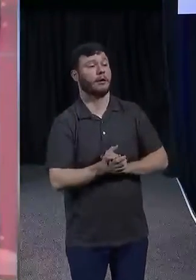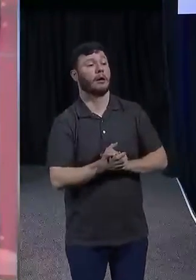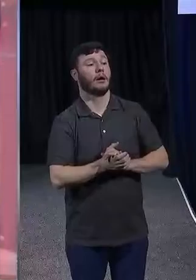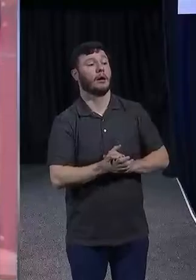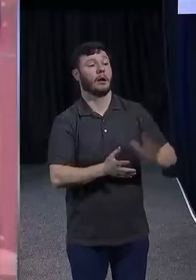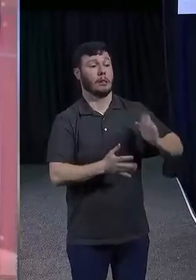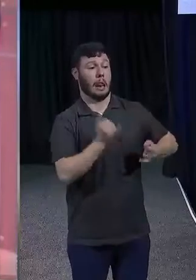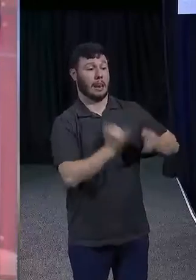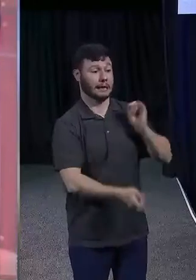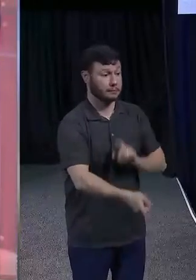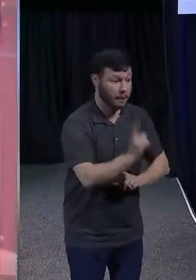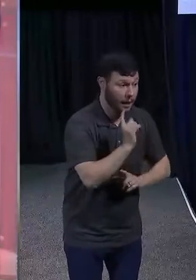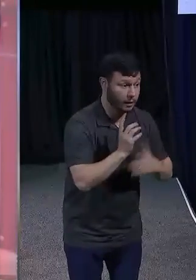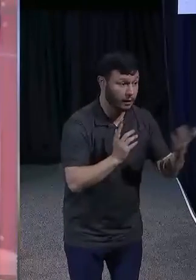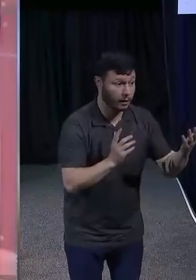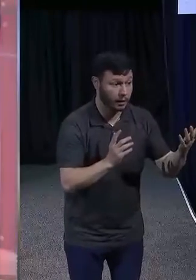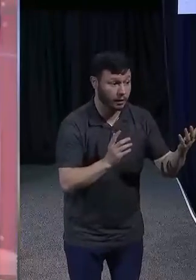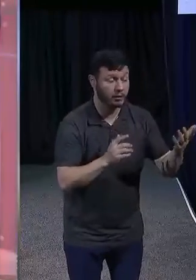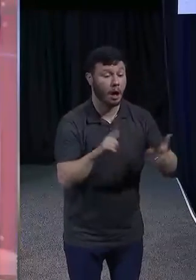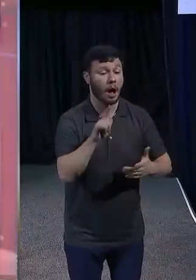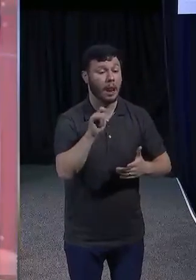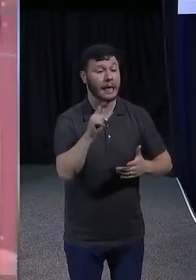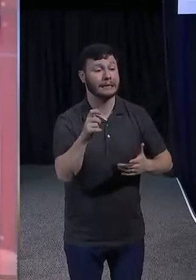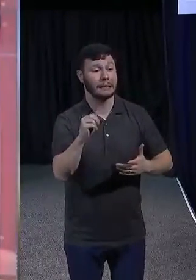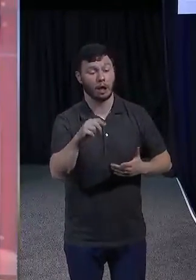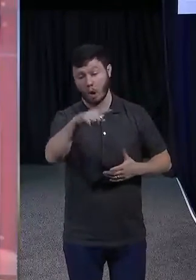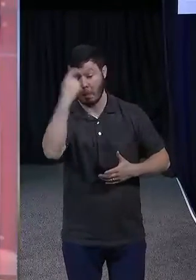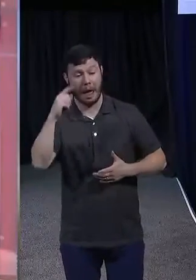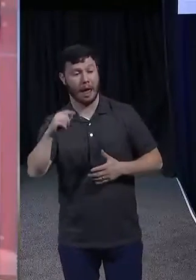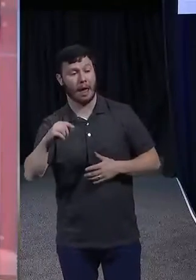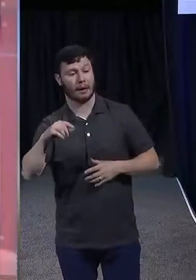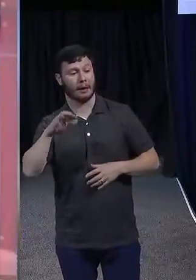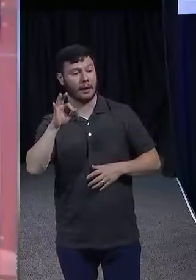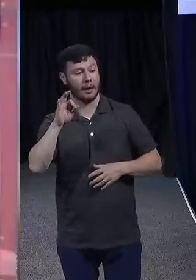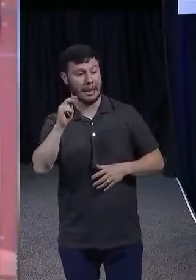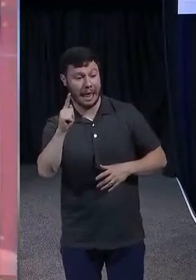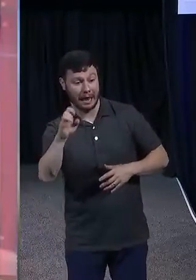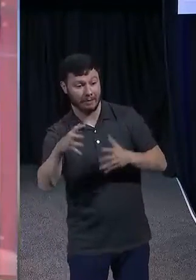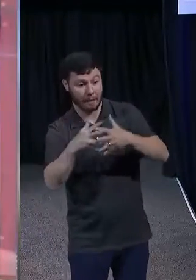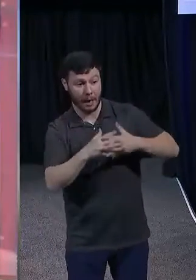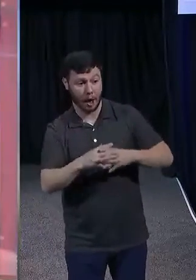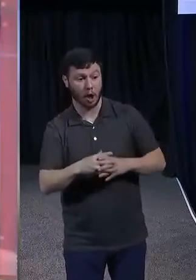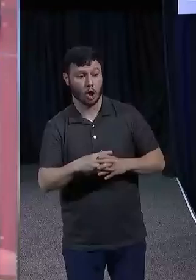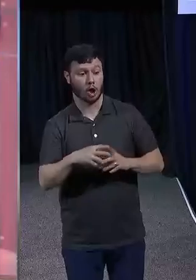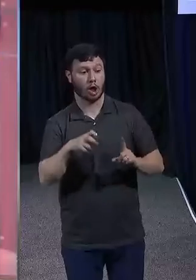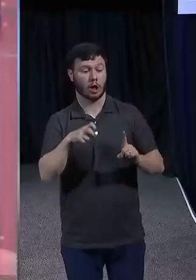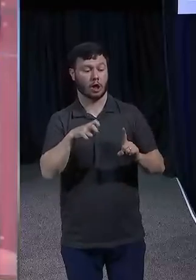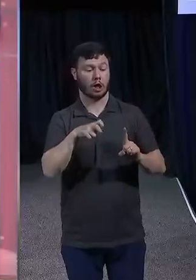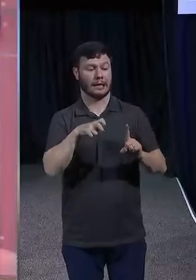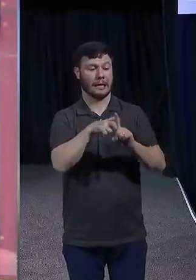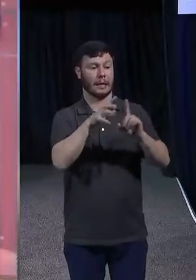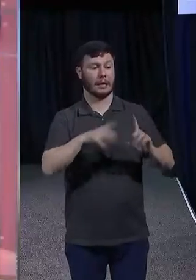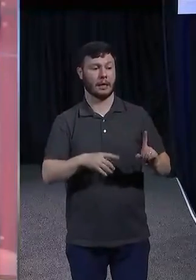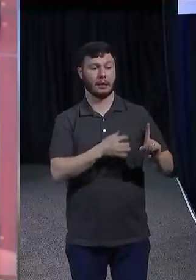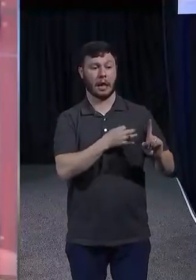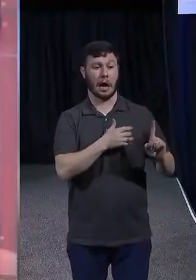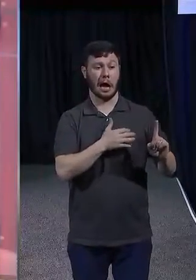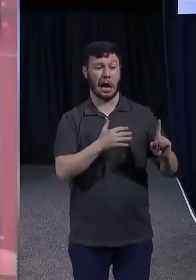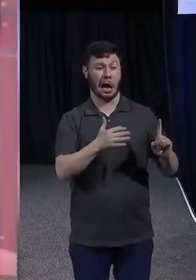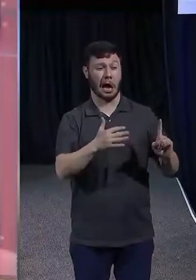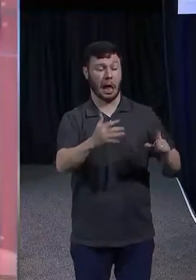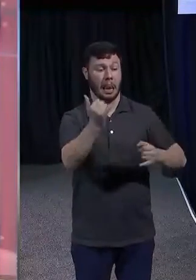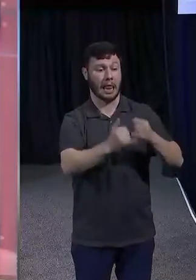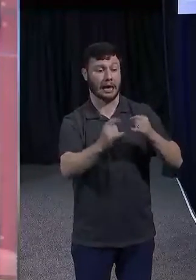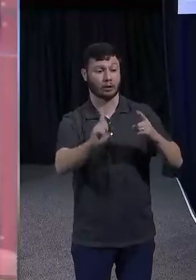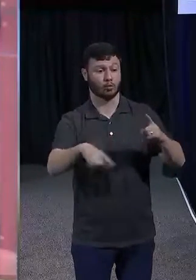very last minute, the Latino, the Black, the Native American candidate makes it to the last round,